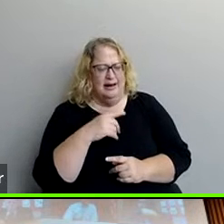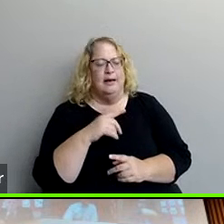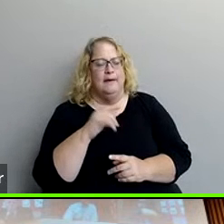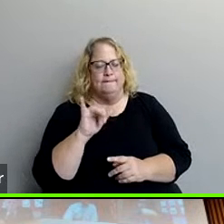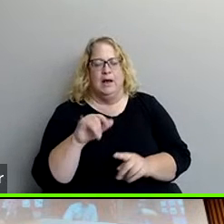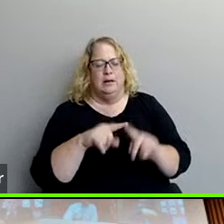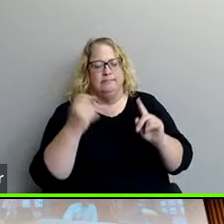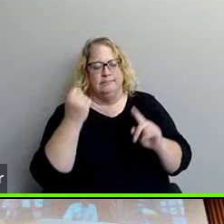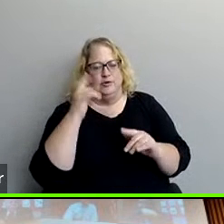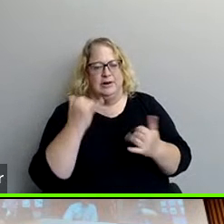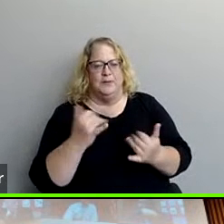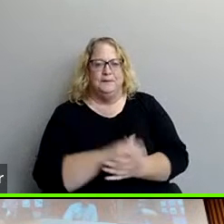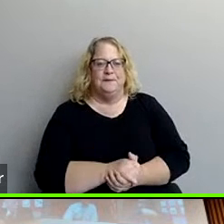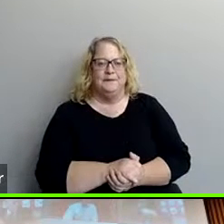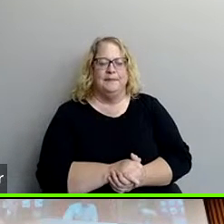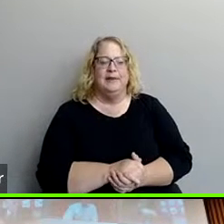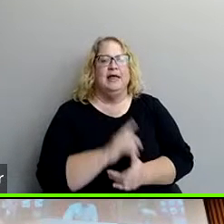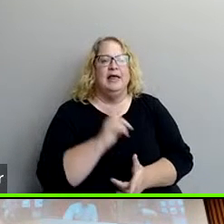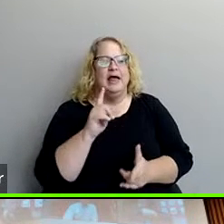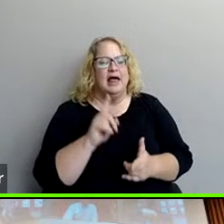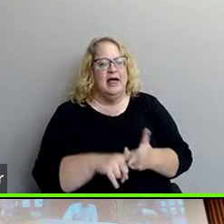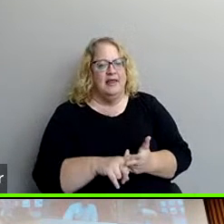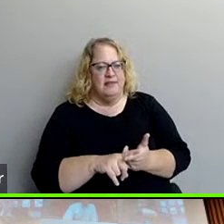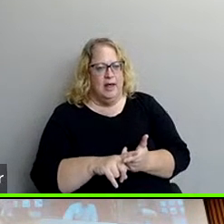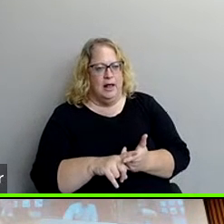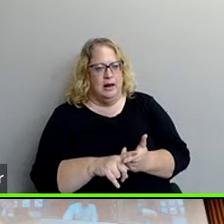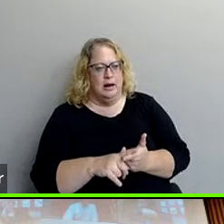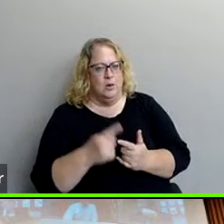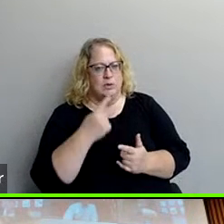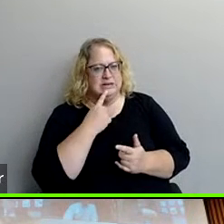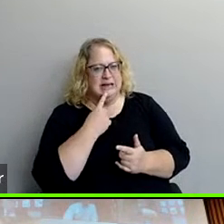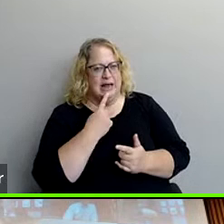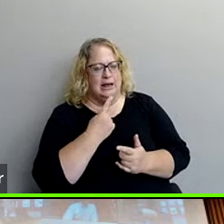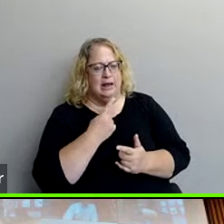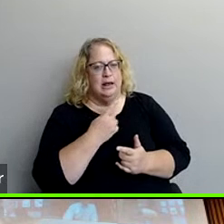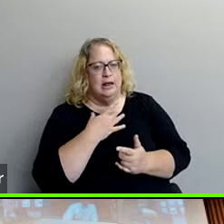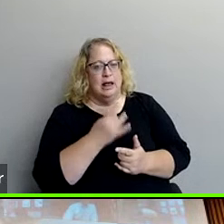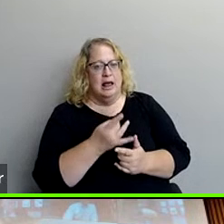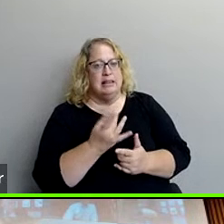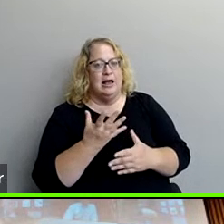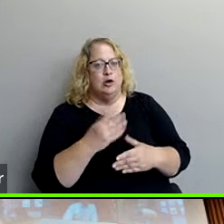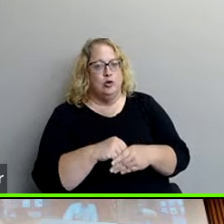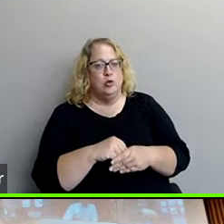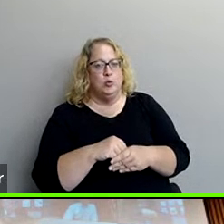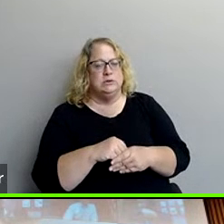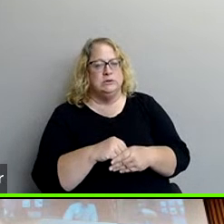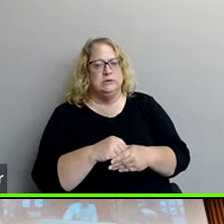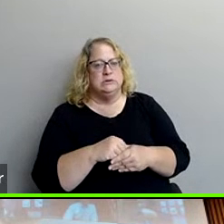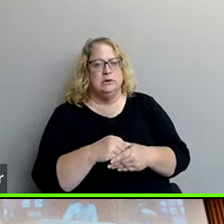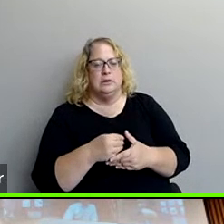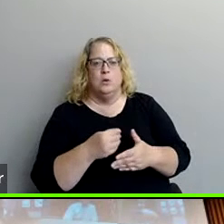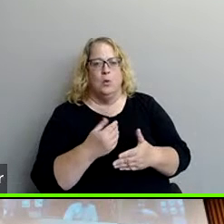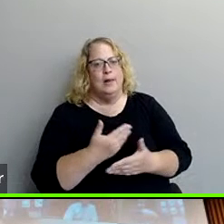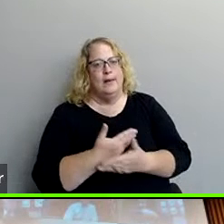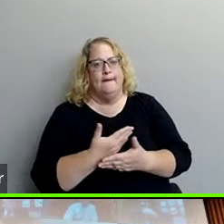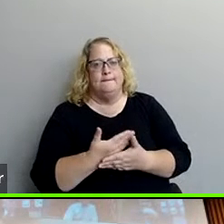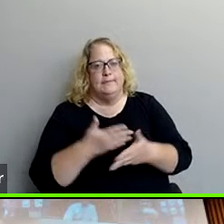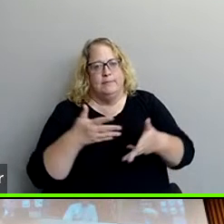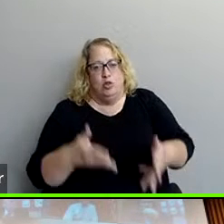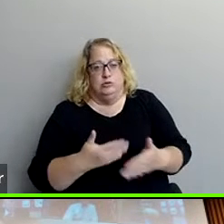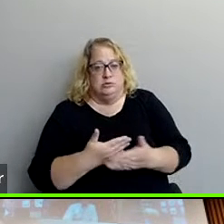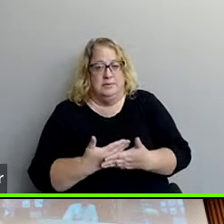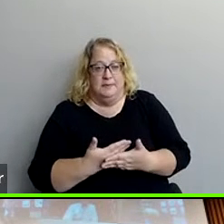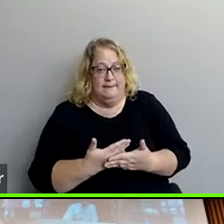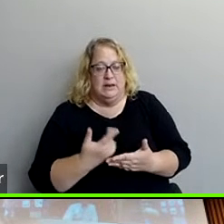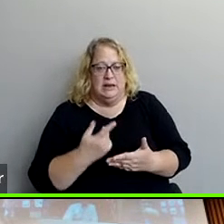PTO part, but that makes sense. And then, I just want to say, I very much like that it includes miscarriage, because that needs